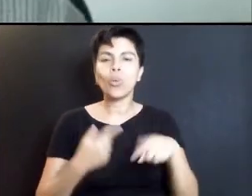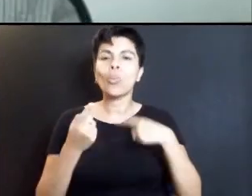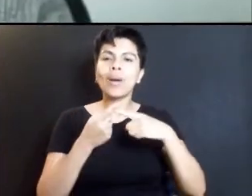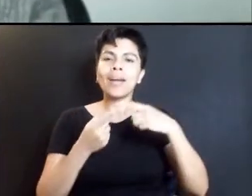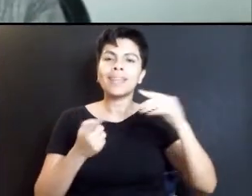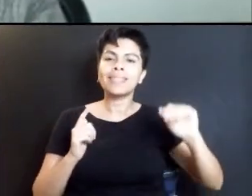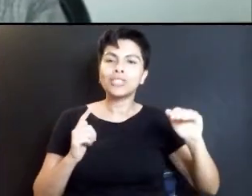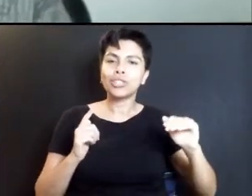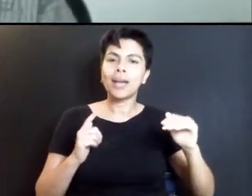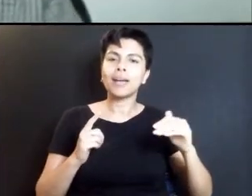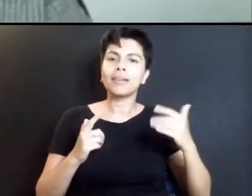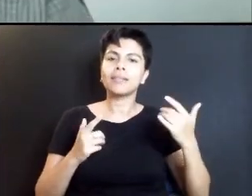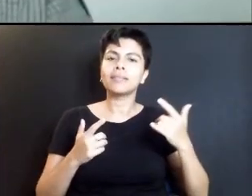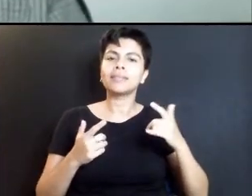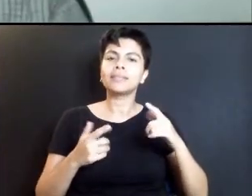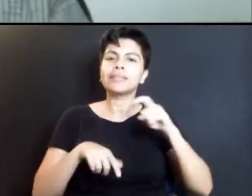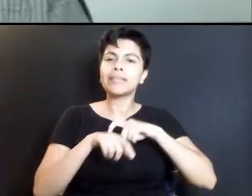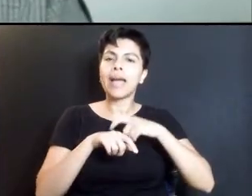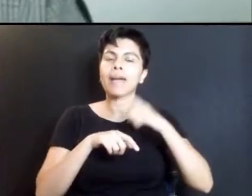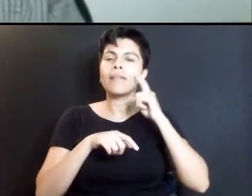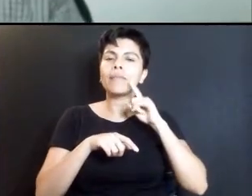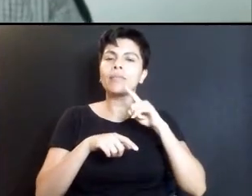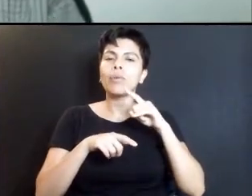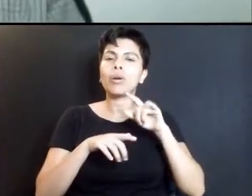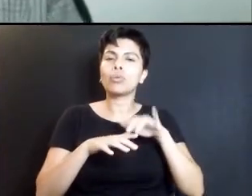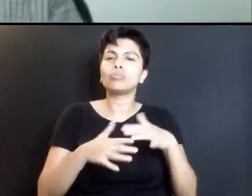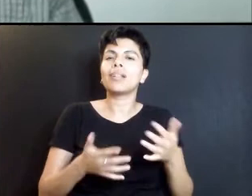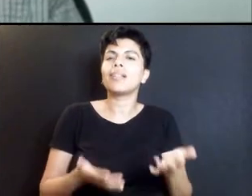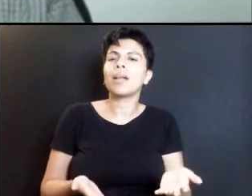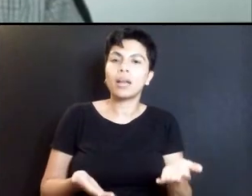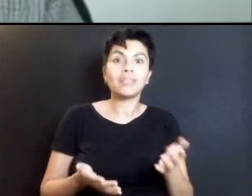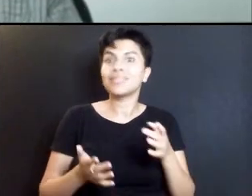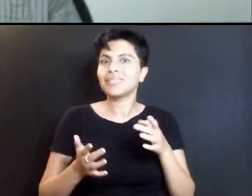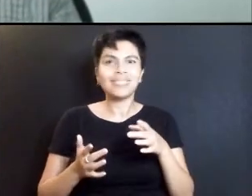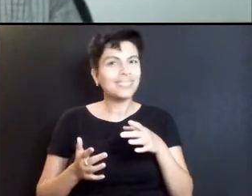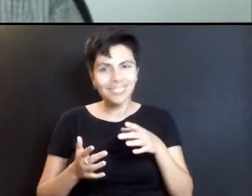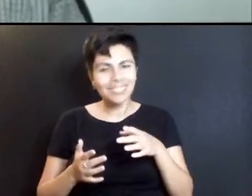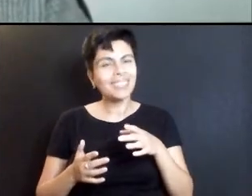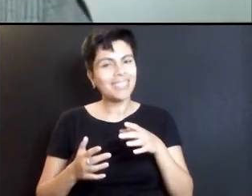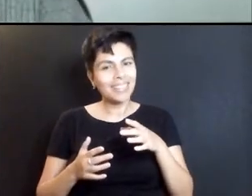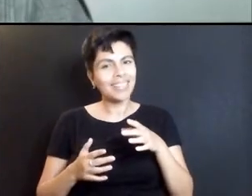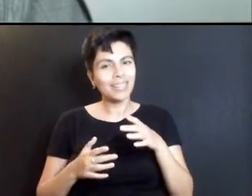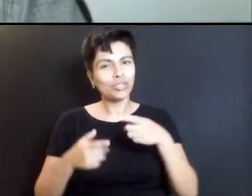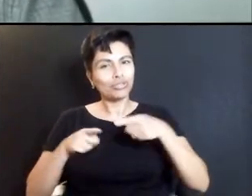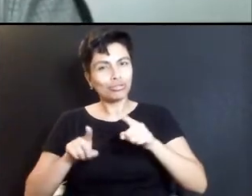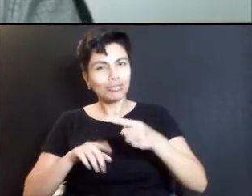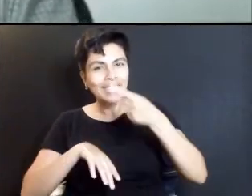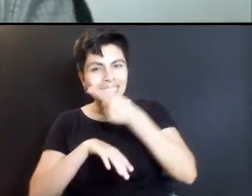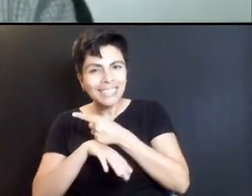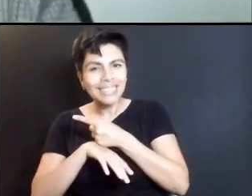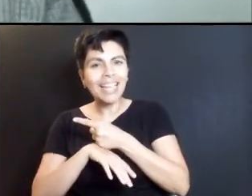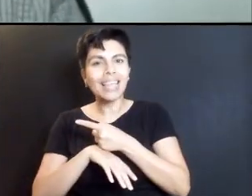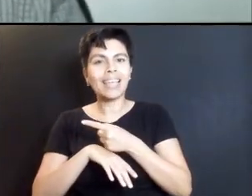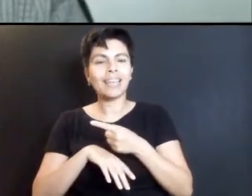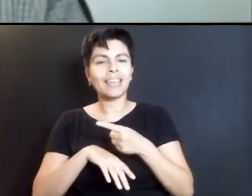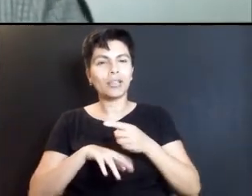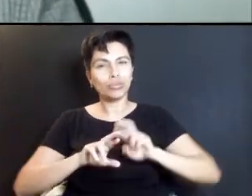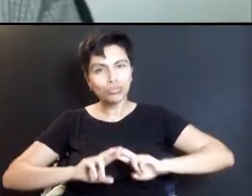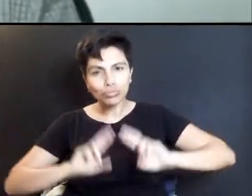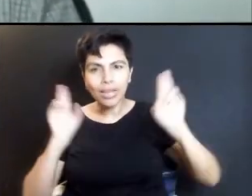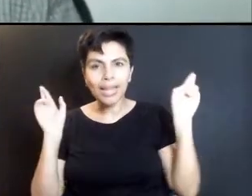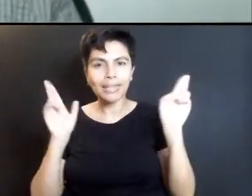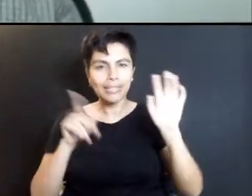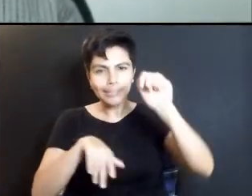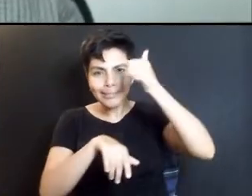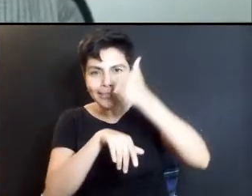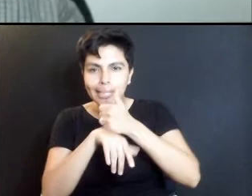child is winding down. This is a special time of day set aside